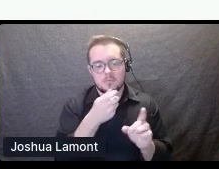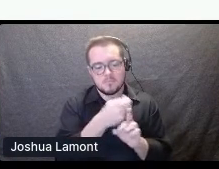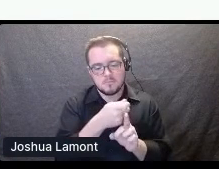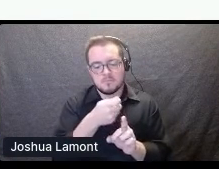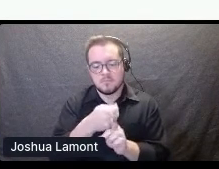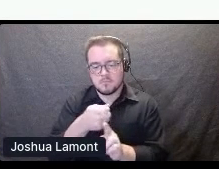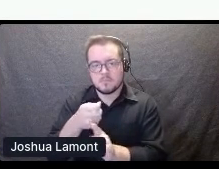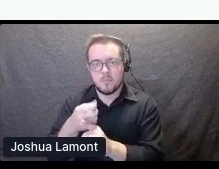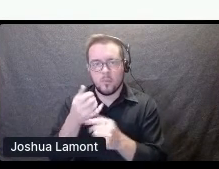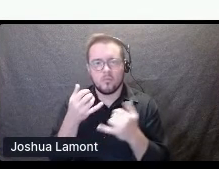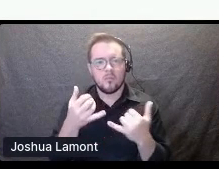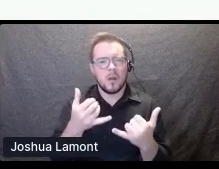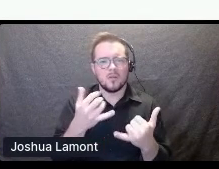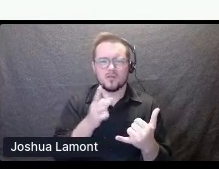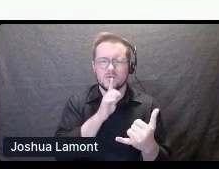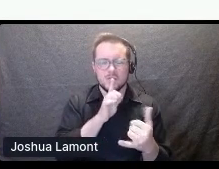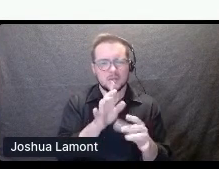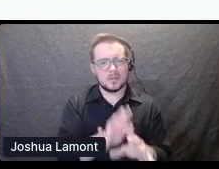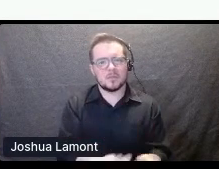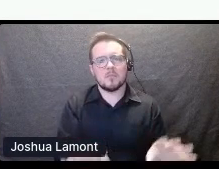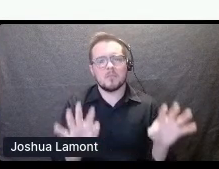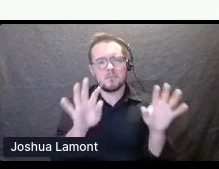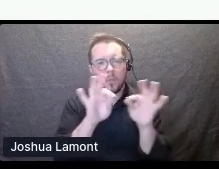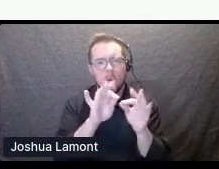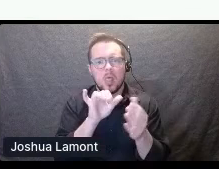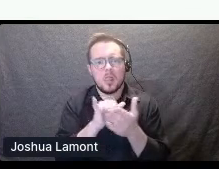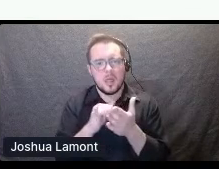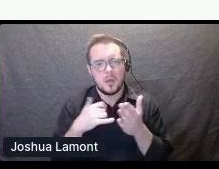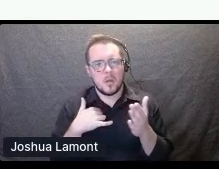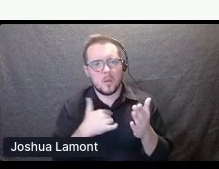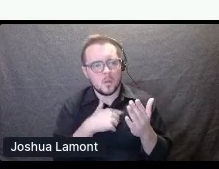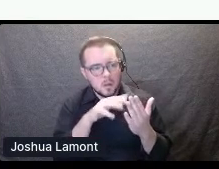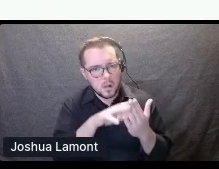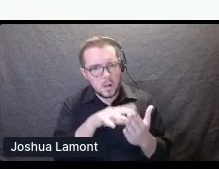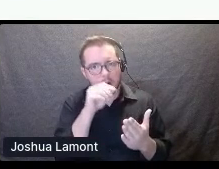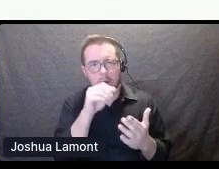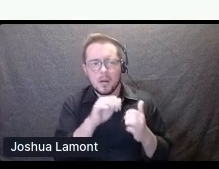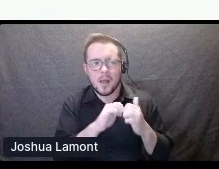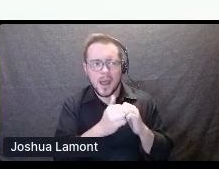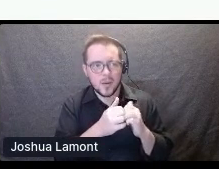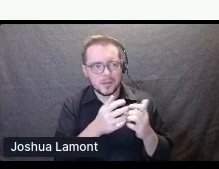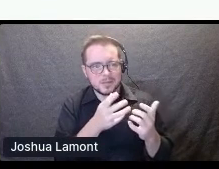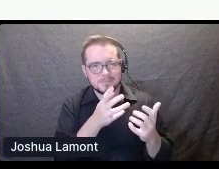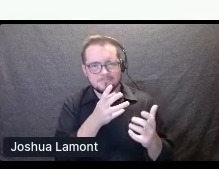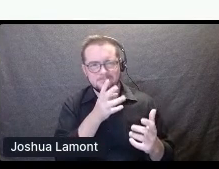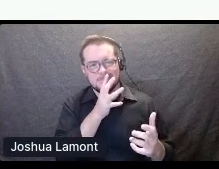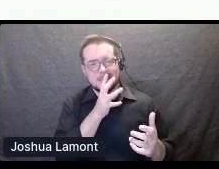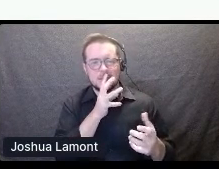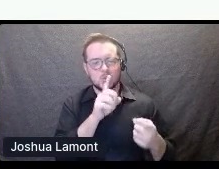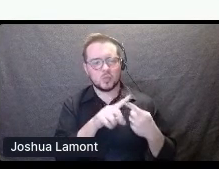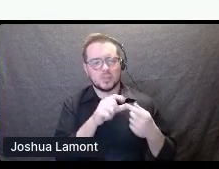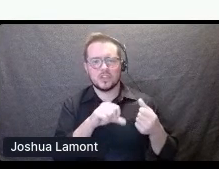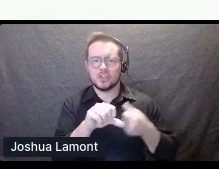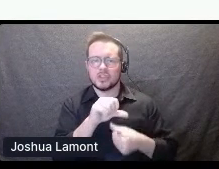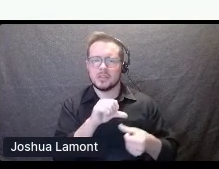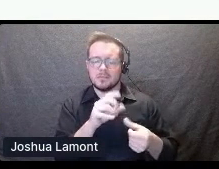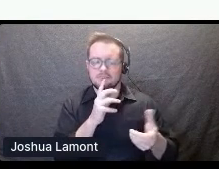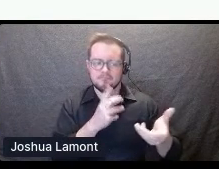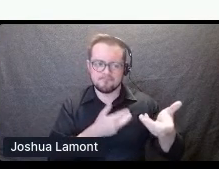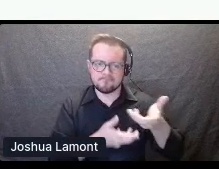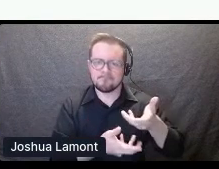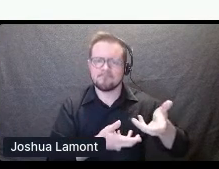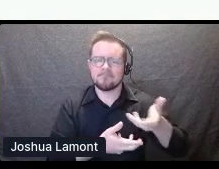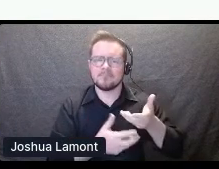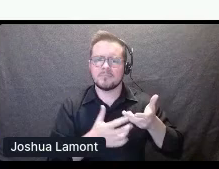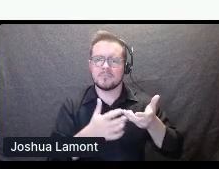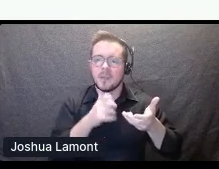It's so important that we learn how to speak to each other, not just to make sure that people vote, but to start to